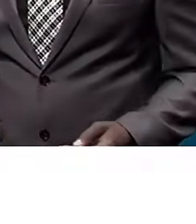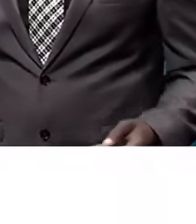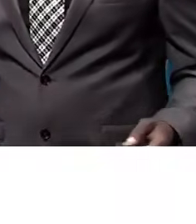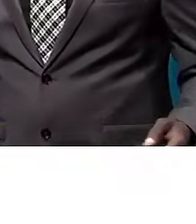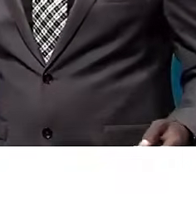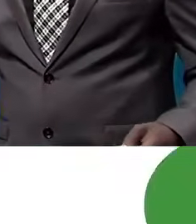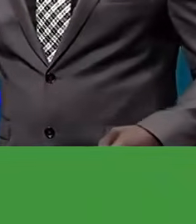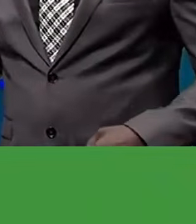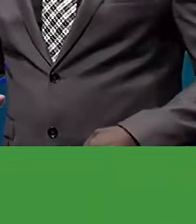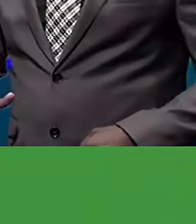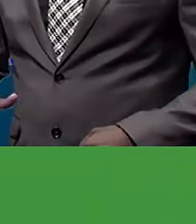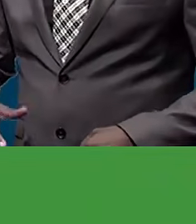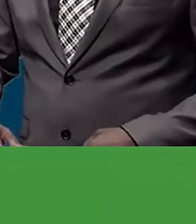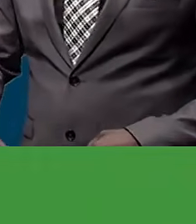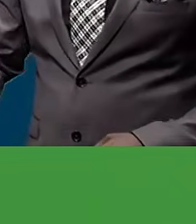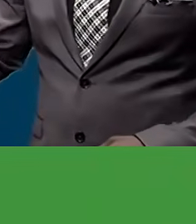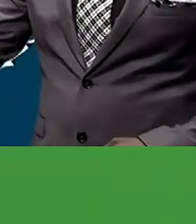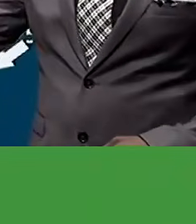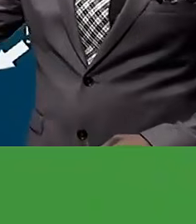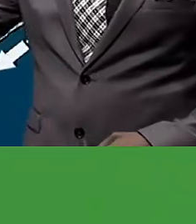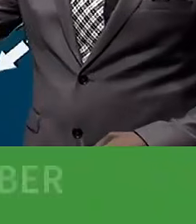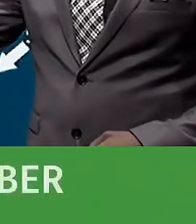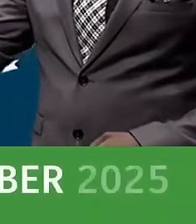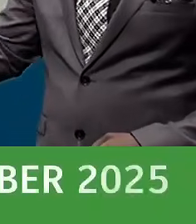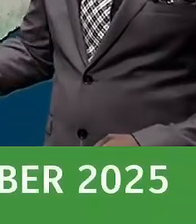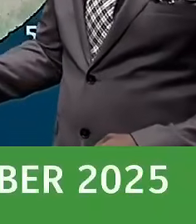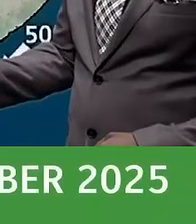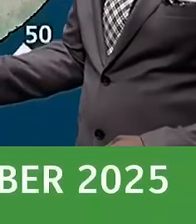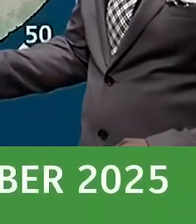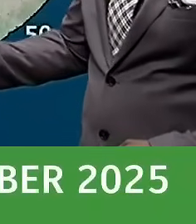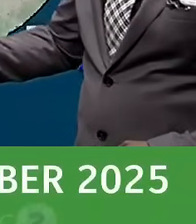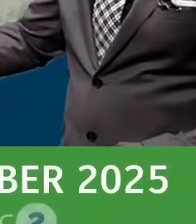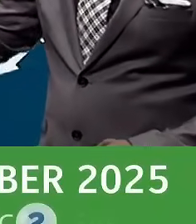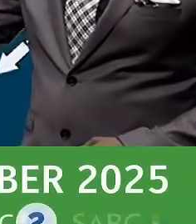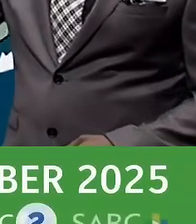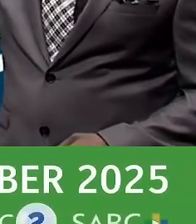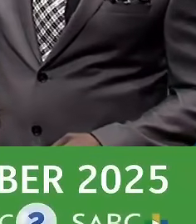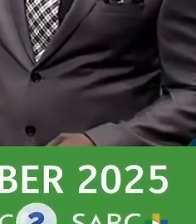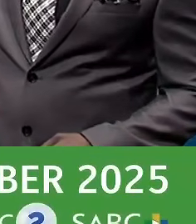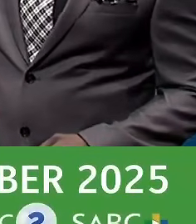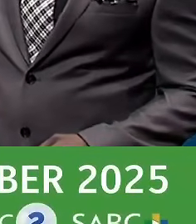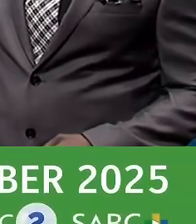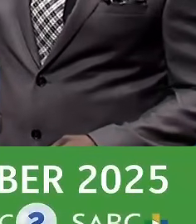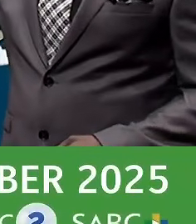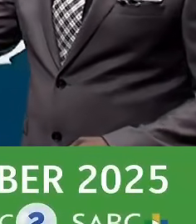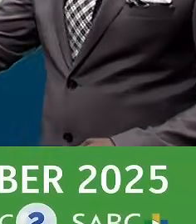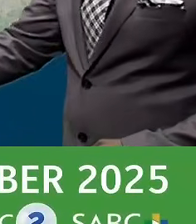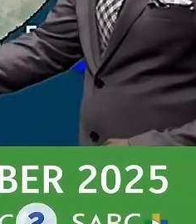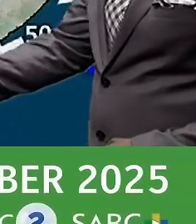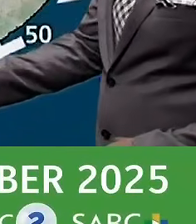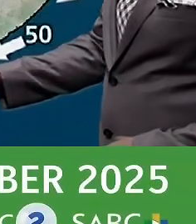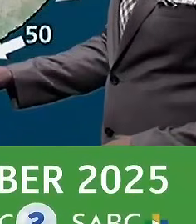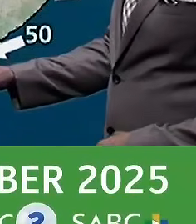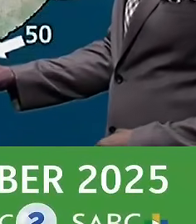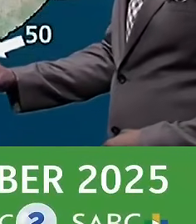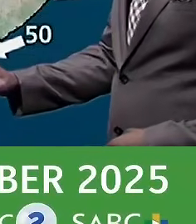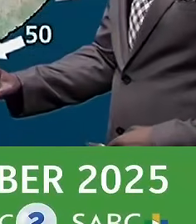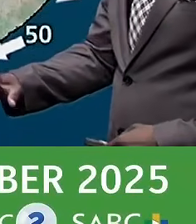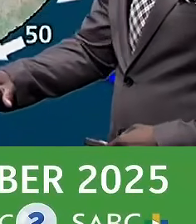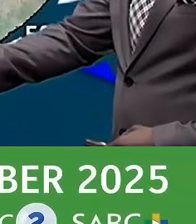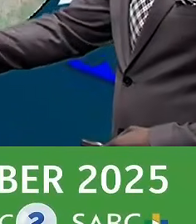sentse o rena fela me e saeng ka khula mota ntla re kana ka rona ha hlahlele si pula tse ntla holo tse nanarelang o tla fitla hona ka